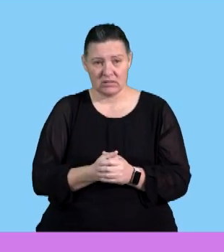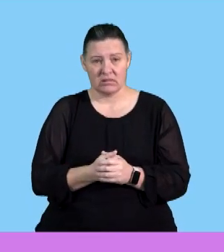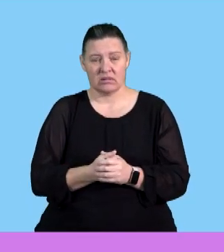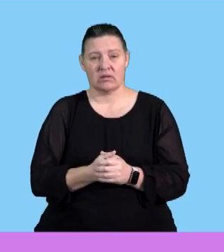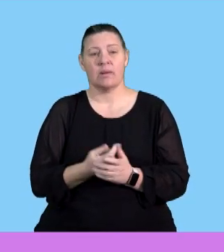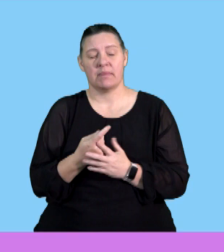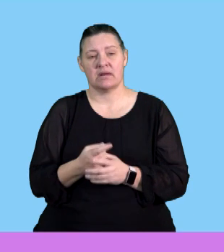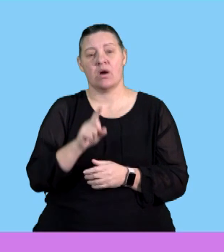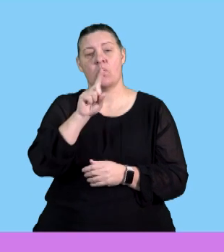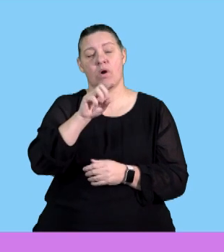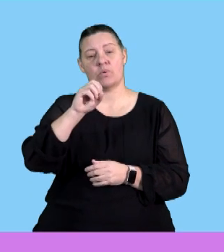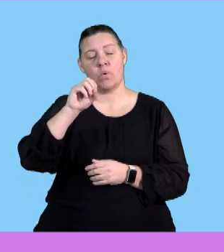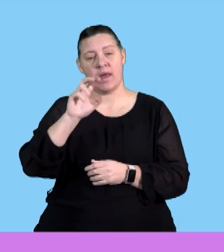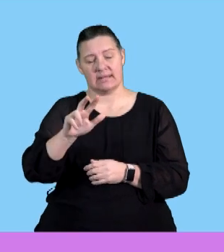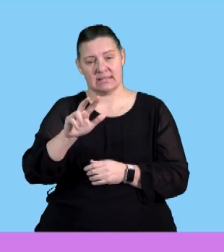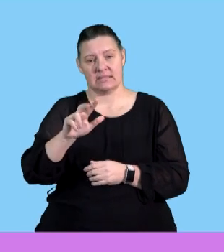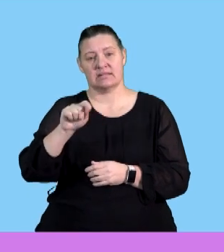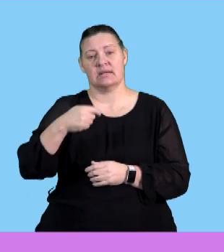should take you to